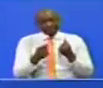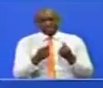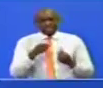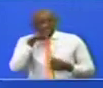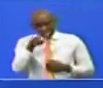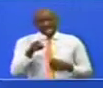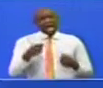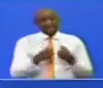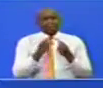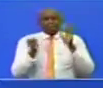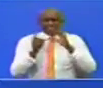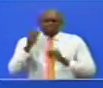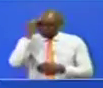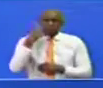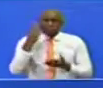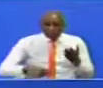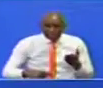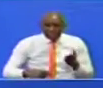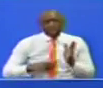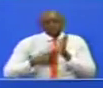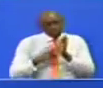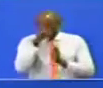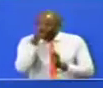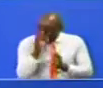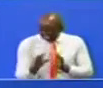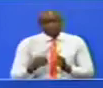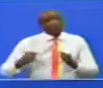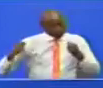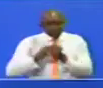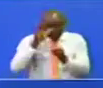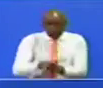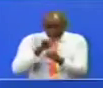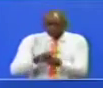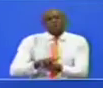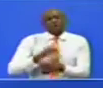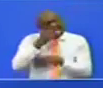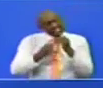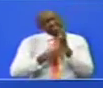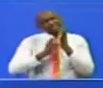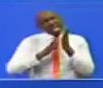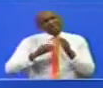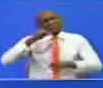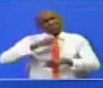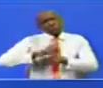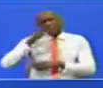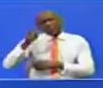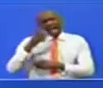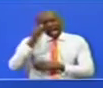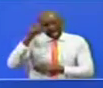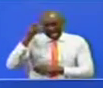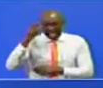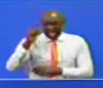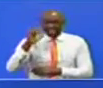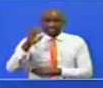audit report by the Ministry of Education highlighting serious cases of bullying in one of the country's most high-ranking education institutions.